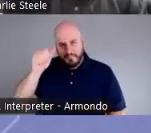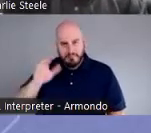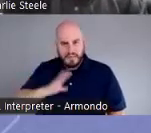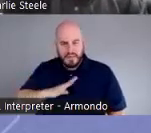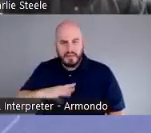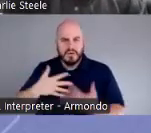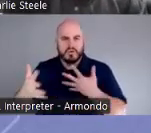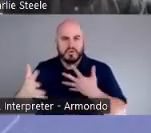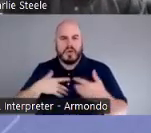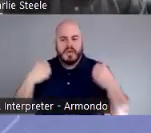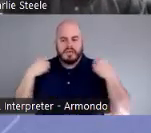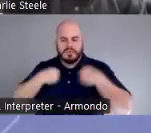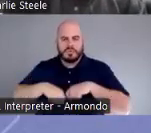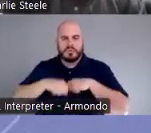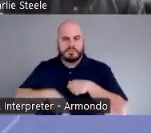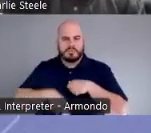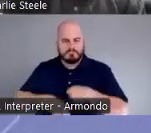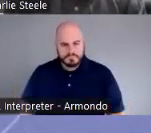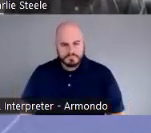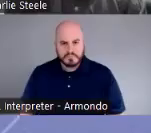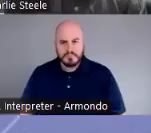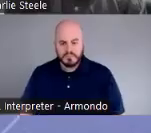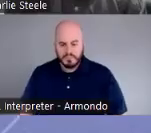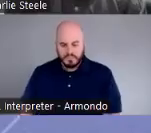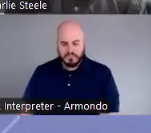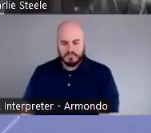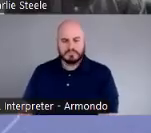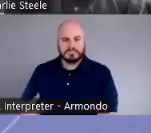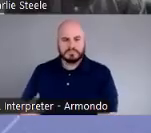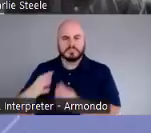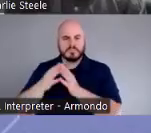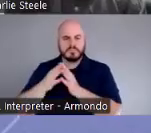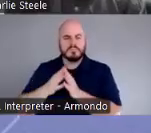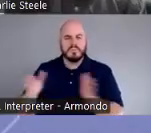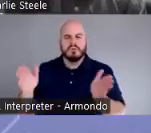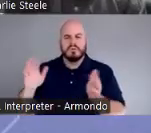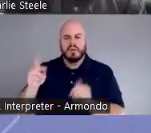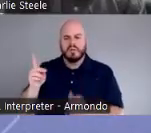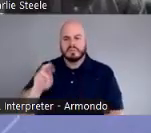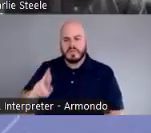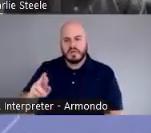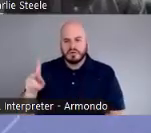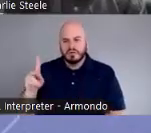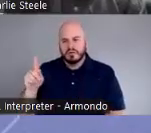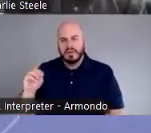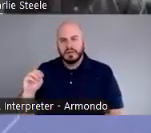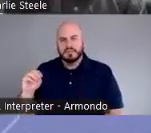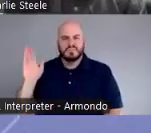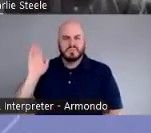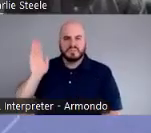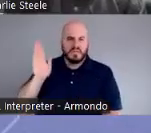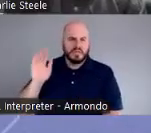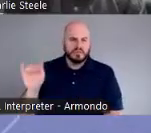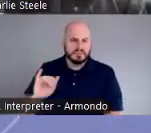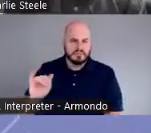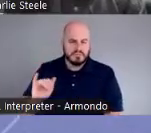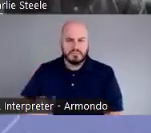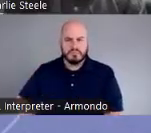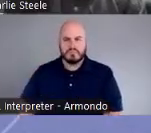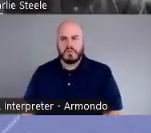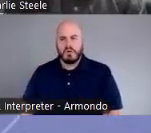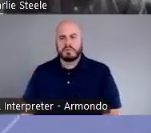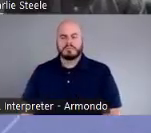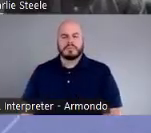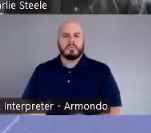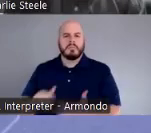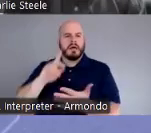just generalize Dr. Kam's presentation as well and apply it to all of